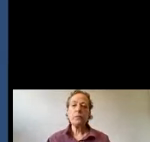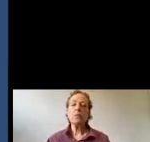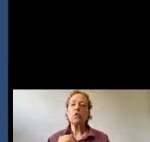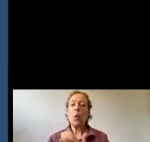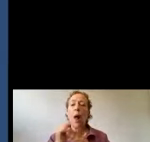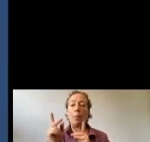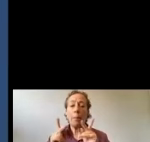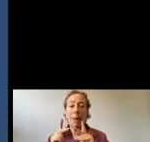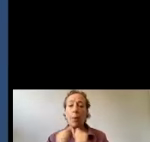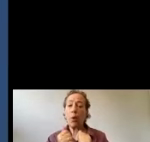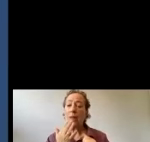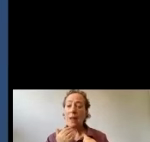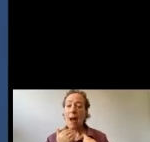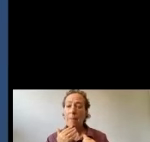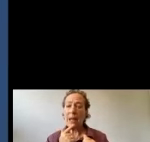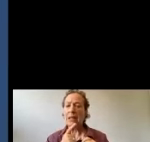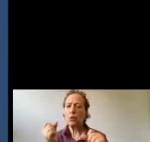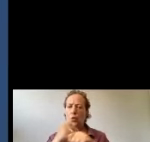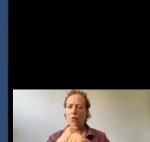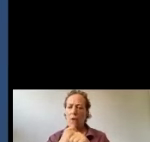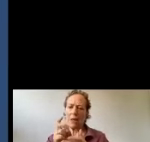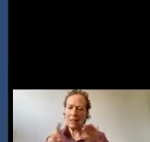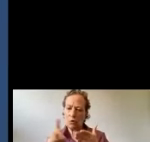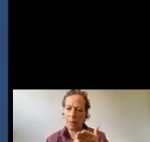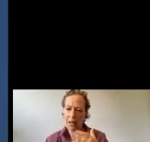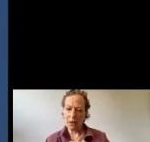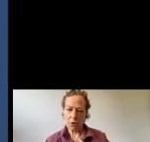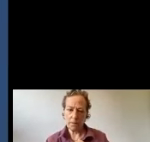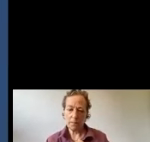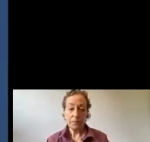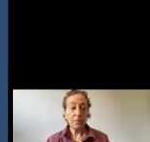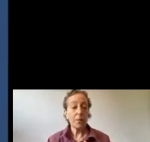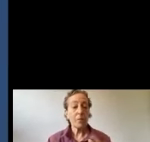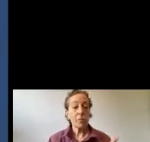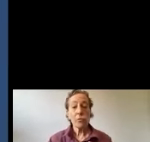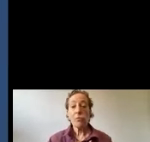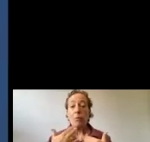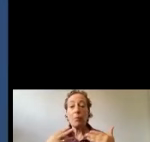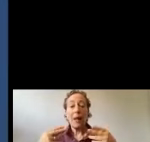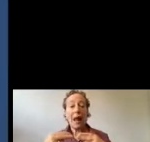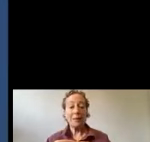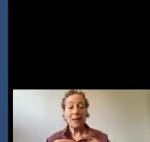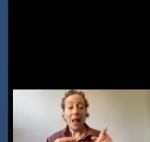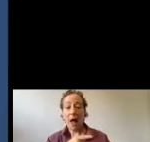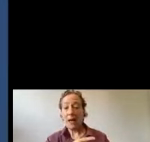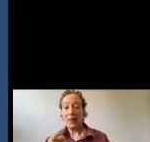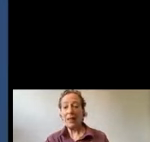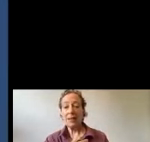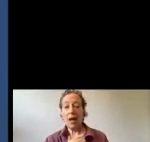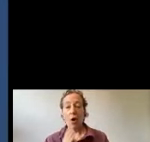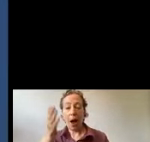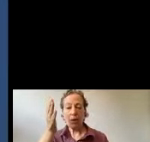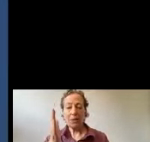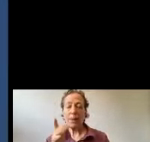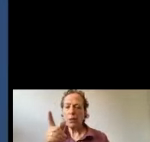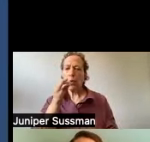diabetes. So I'm going to introduce you on the next slides to each of our speakers who are experts